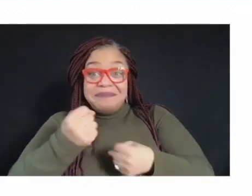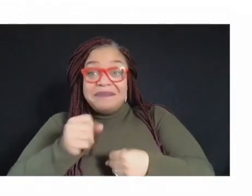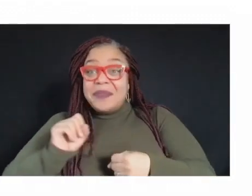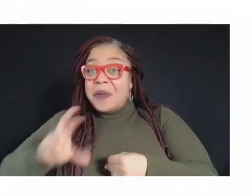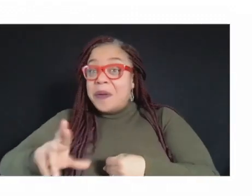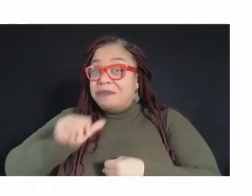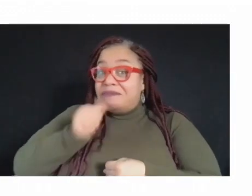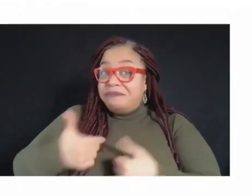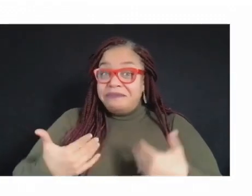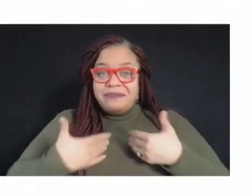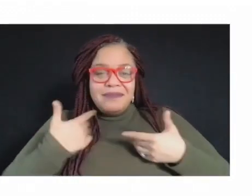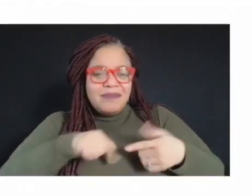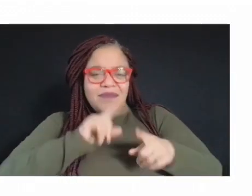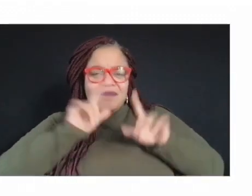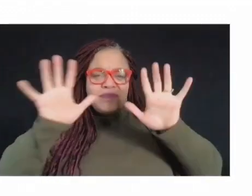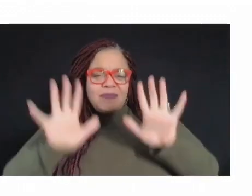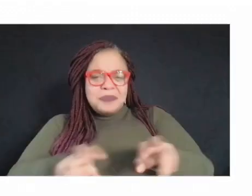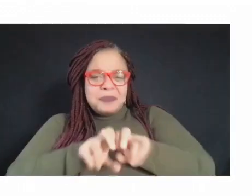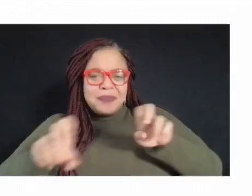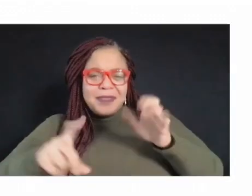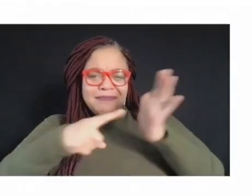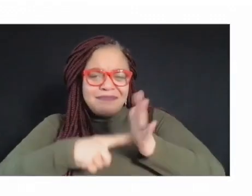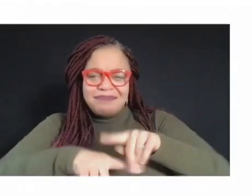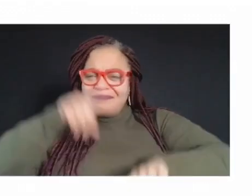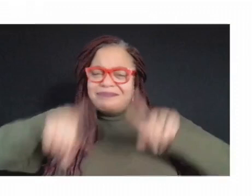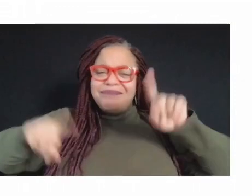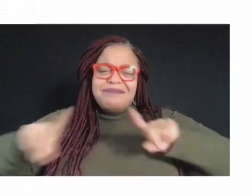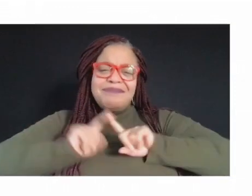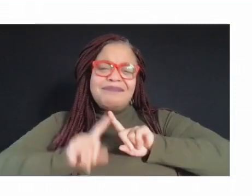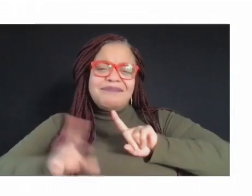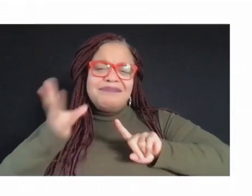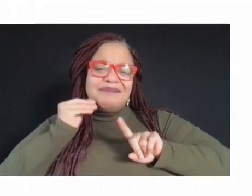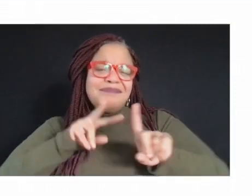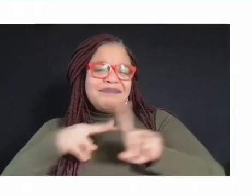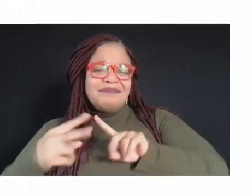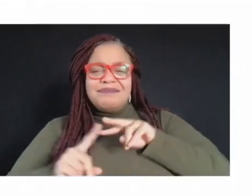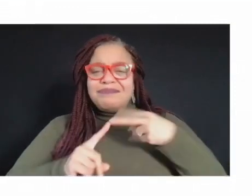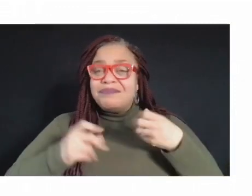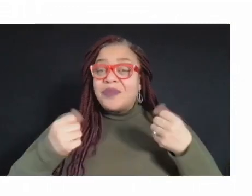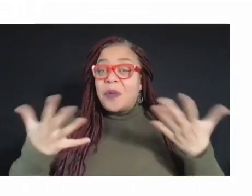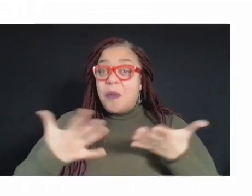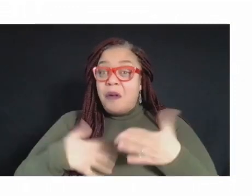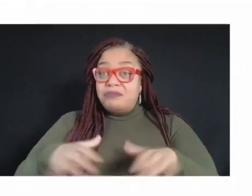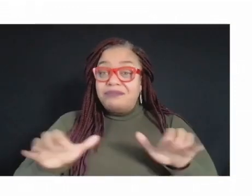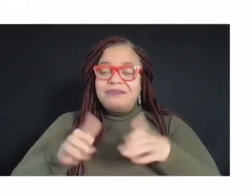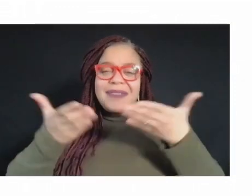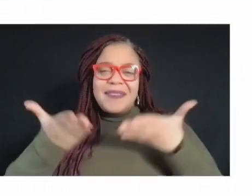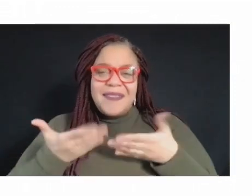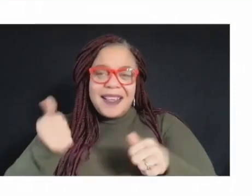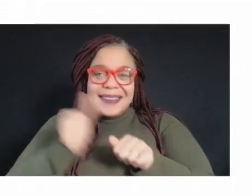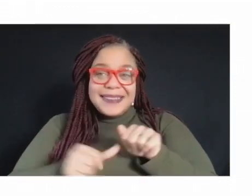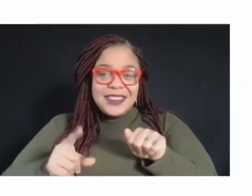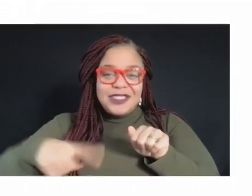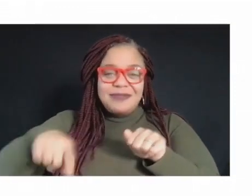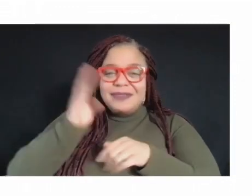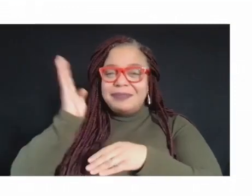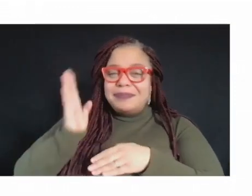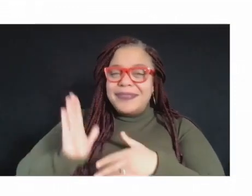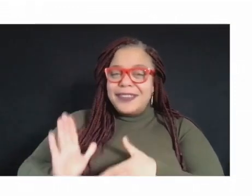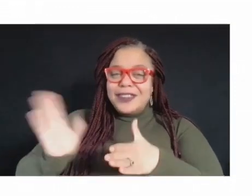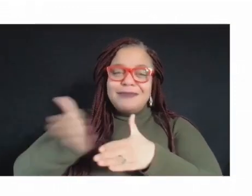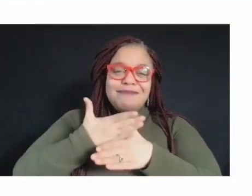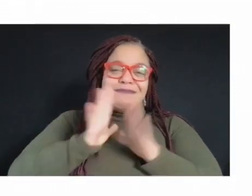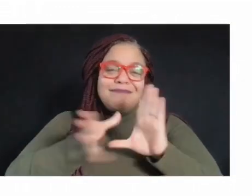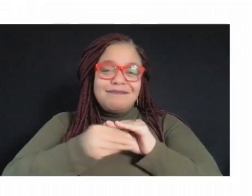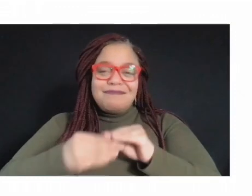different experiences and perspectives. So what I'm going to do is invite each speaker to share their remarks. Each has about 5 minutes to speak, and then we'll continue with a